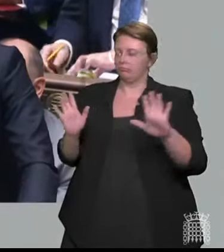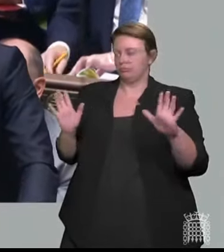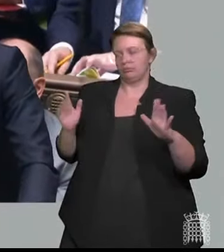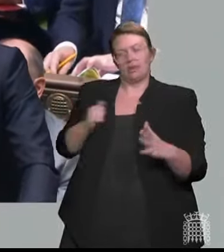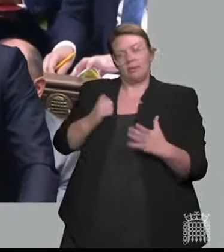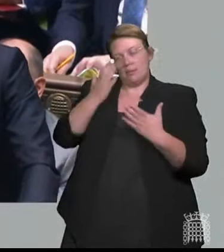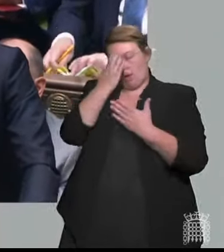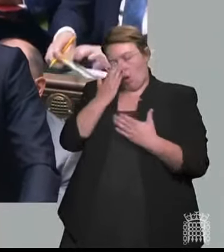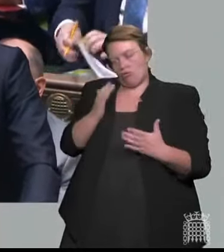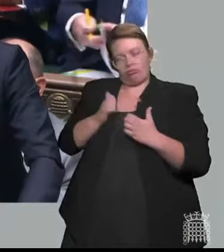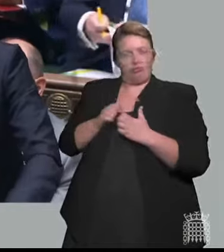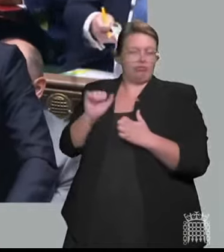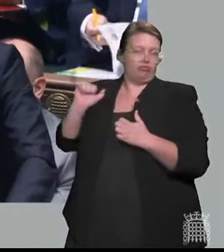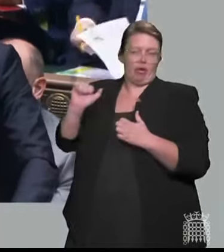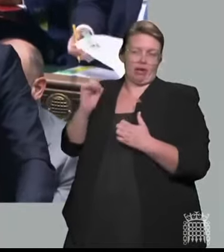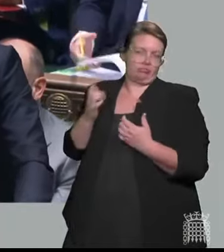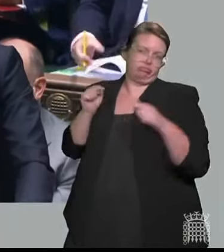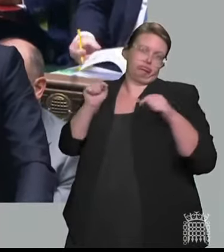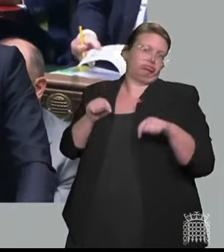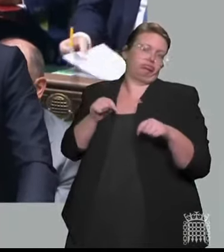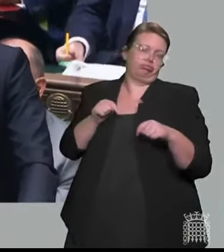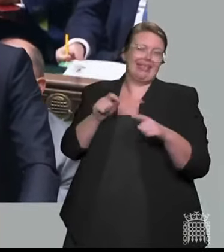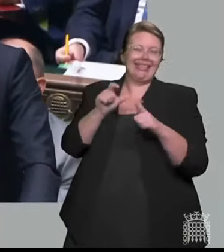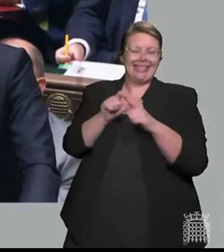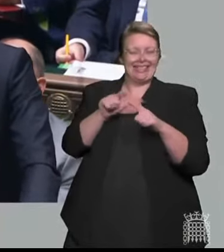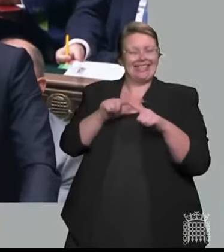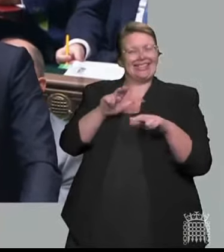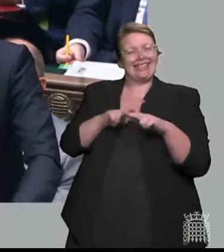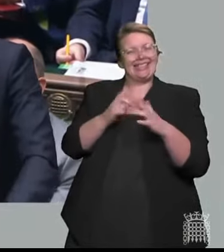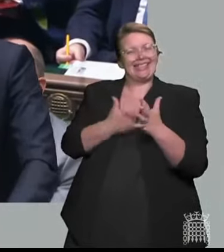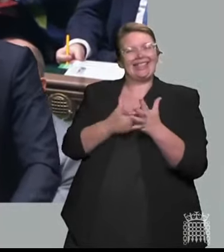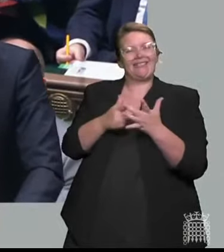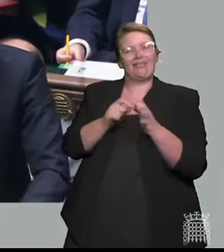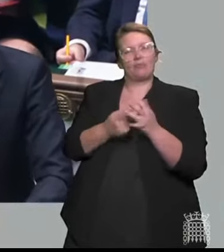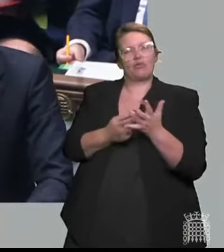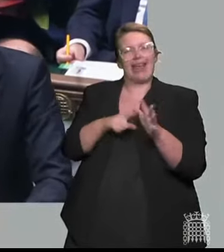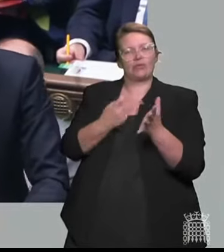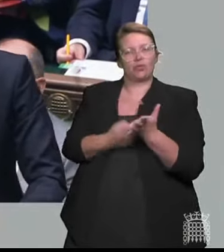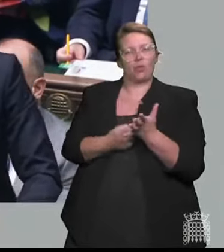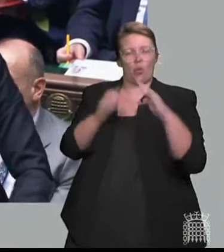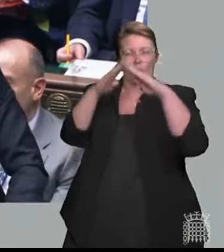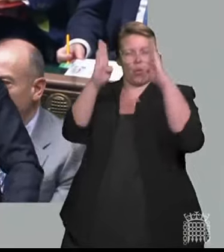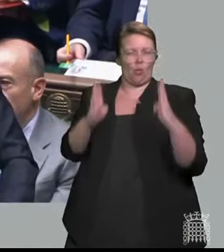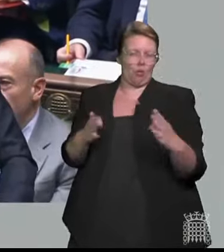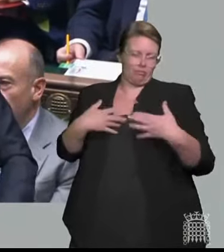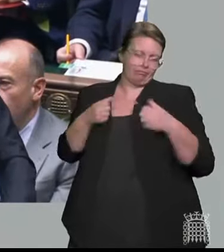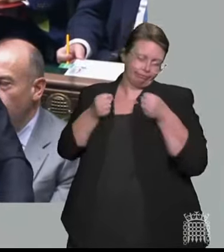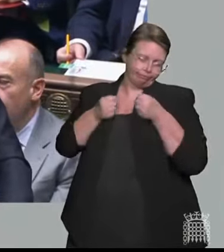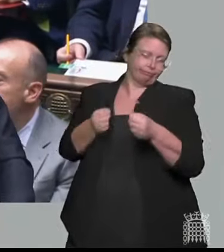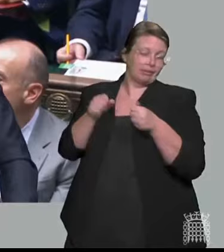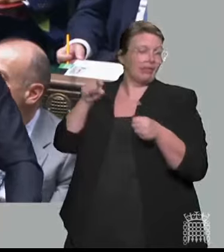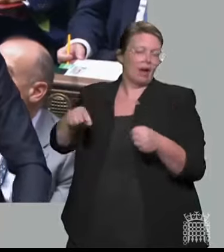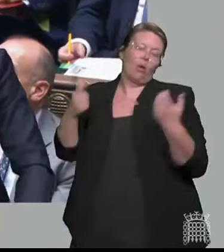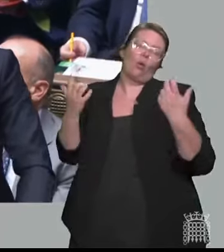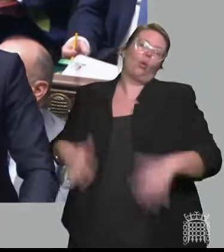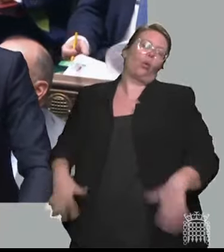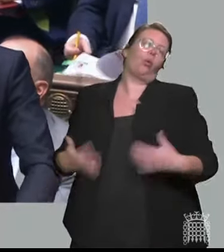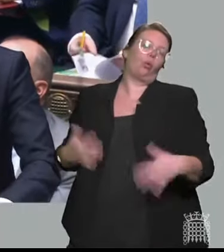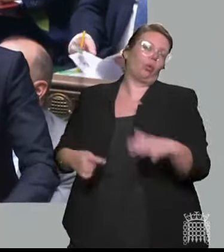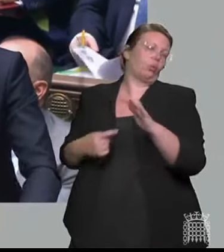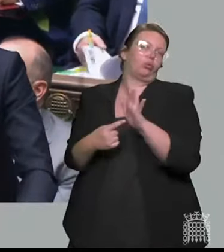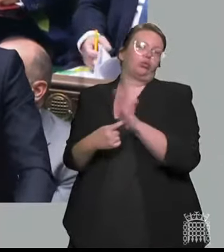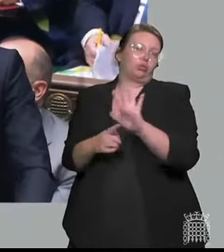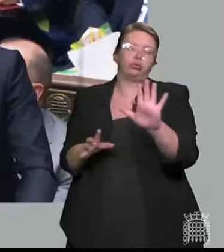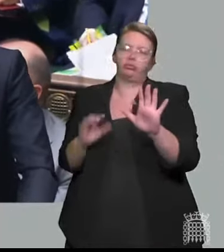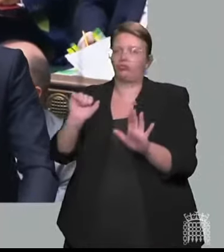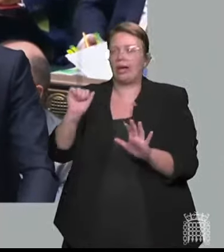life-saving devices, and that's why the National Planning Policy Framework already expects planning policies and decisions to promote public safety, but